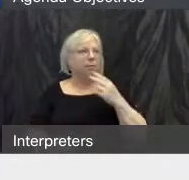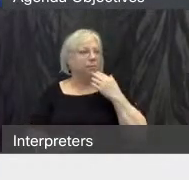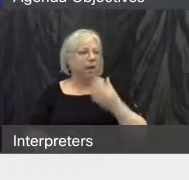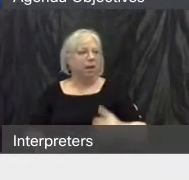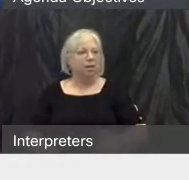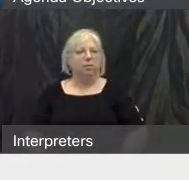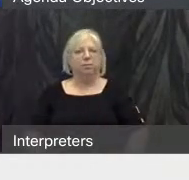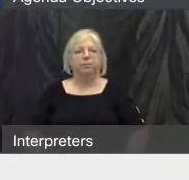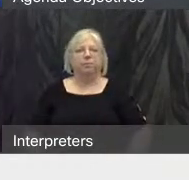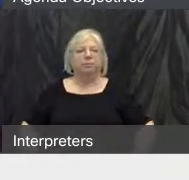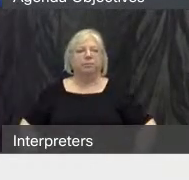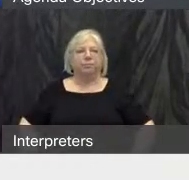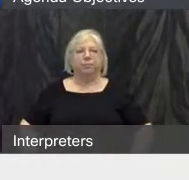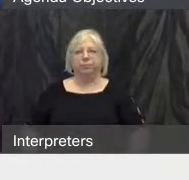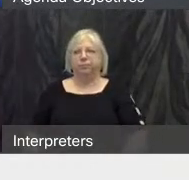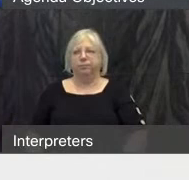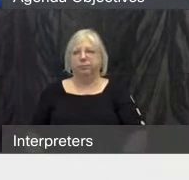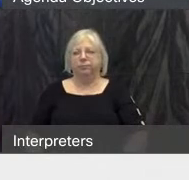Director